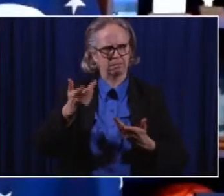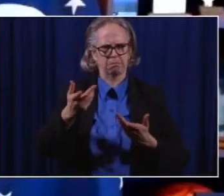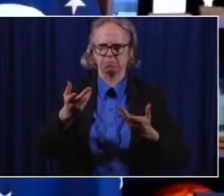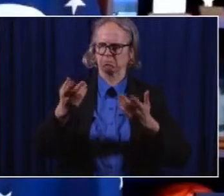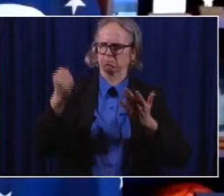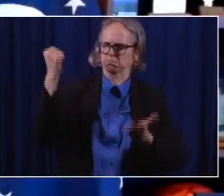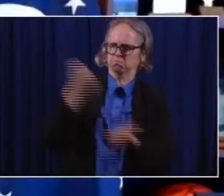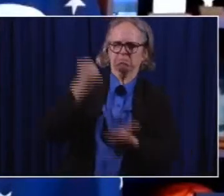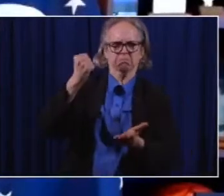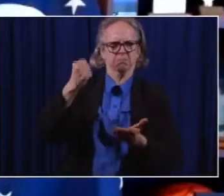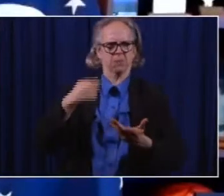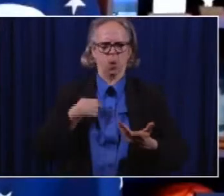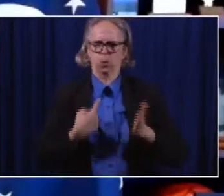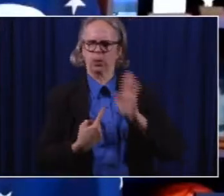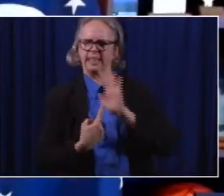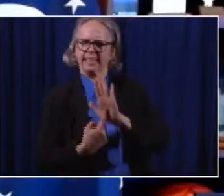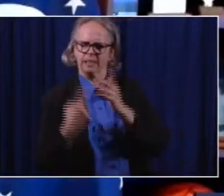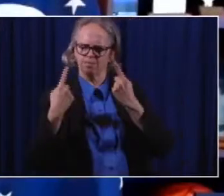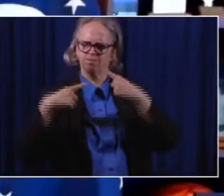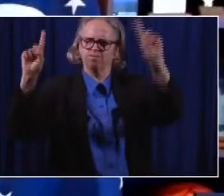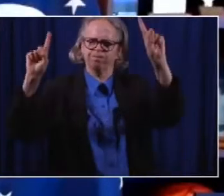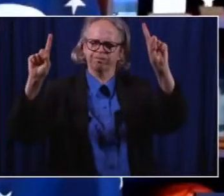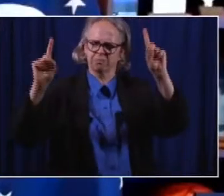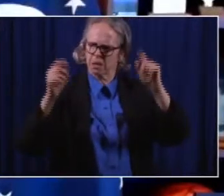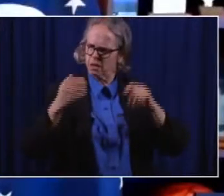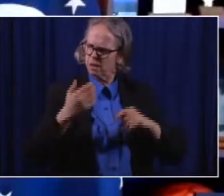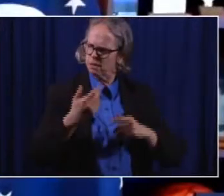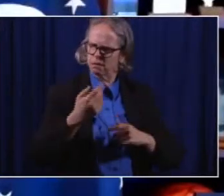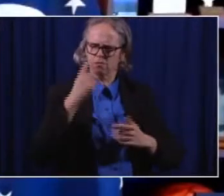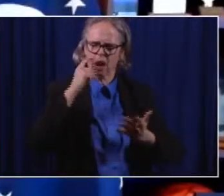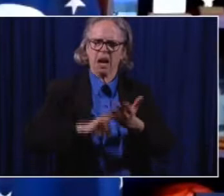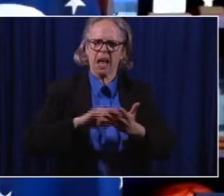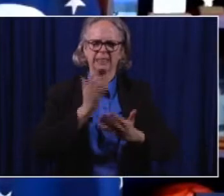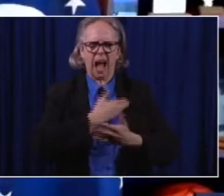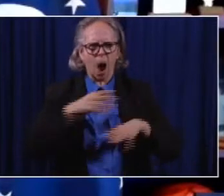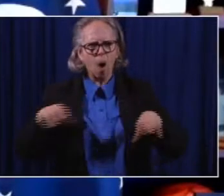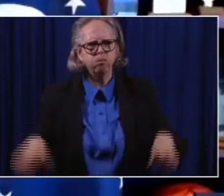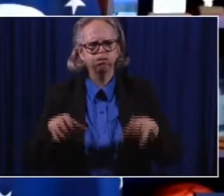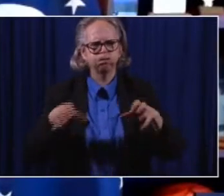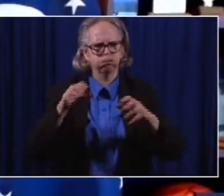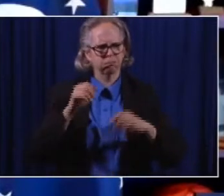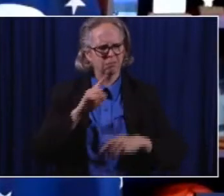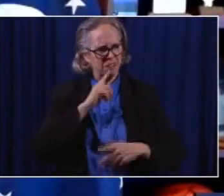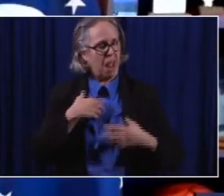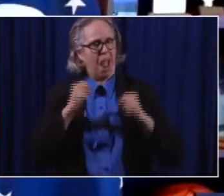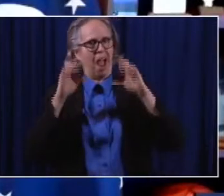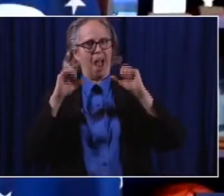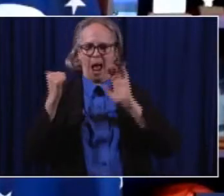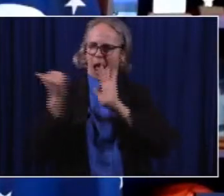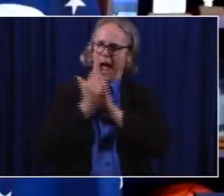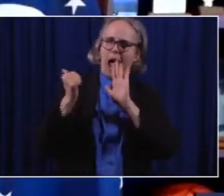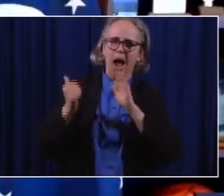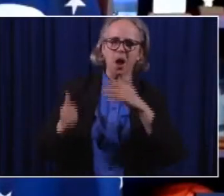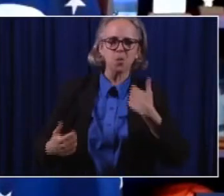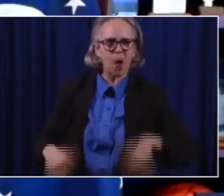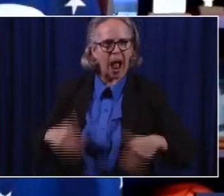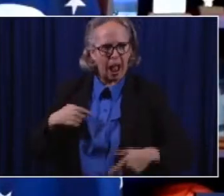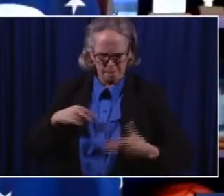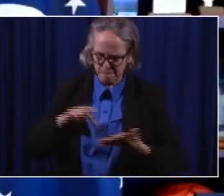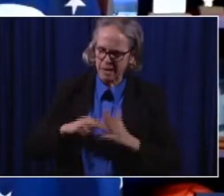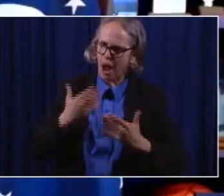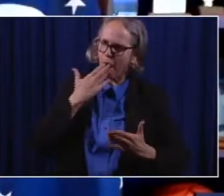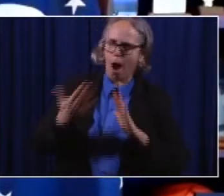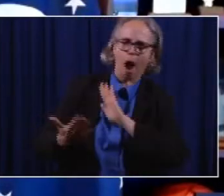frankly, because we're just getting started. We're going to be able to do a lot more to support these efforts. This